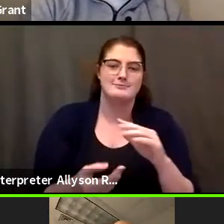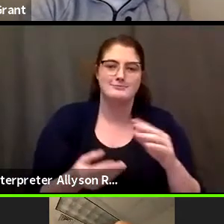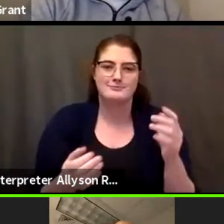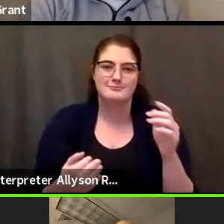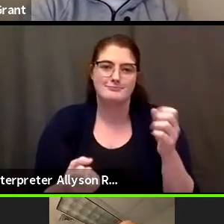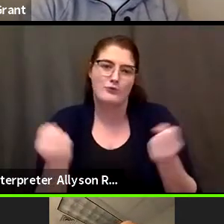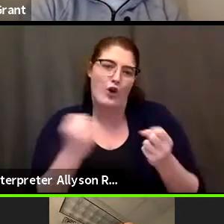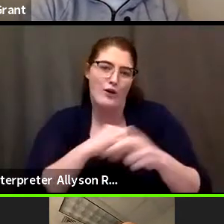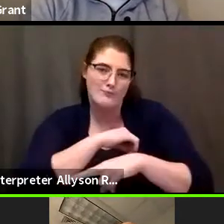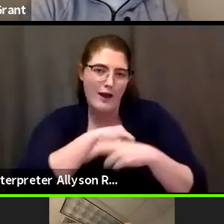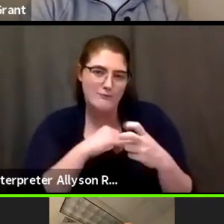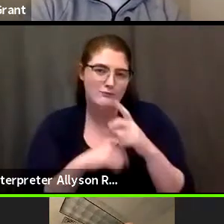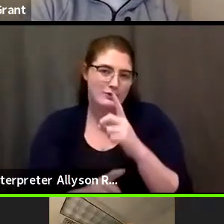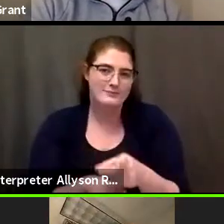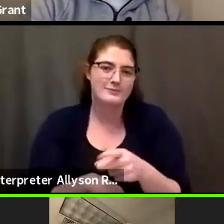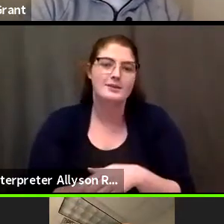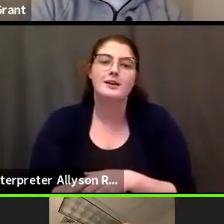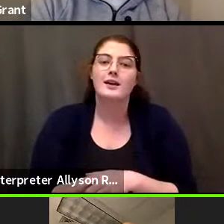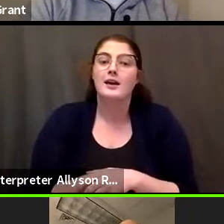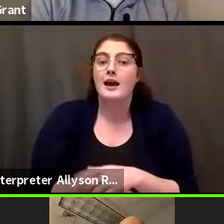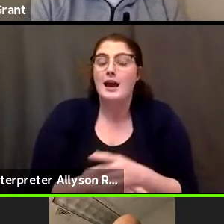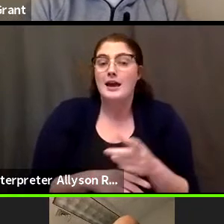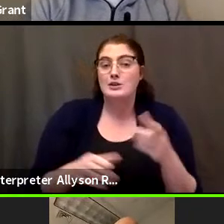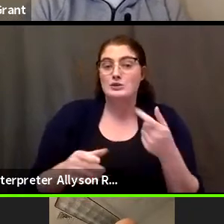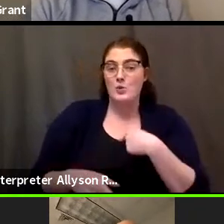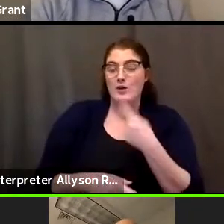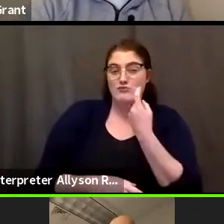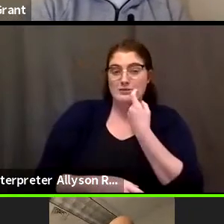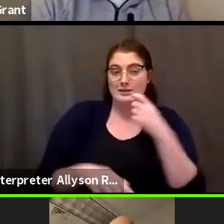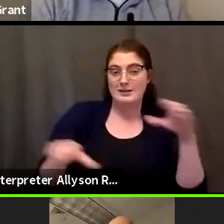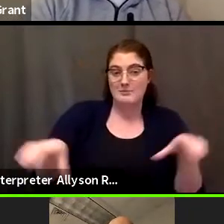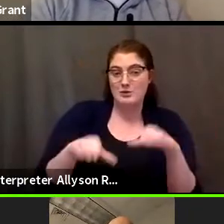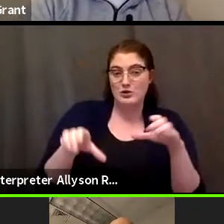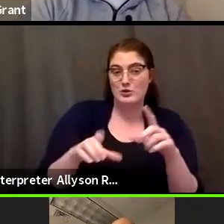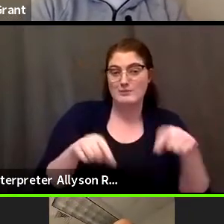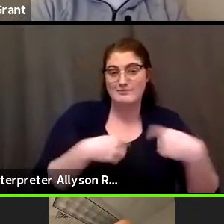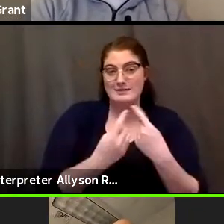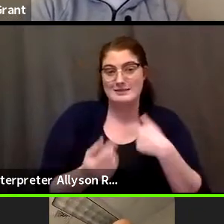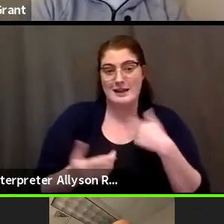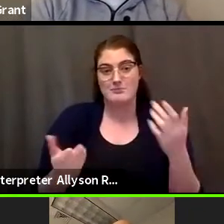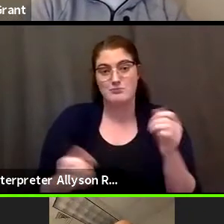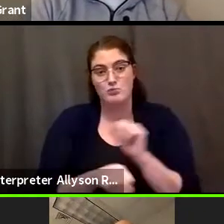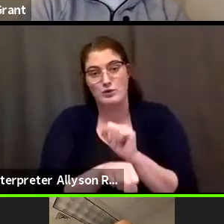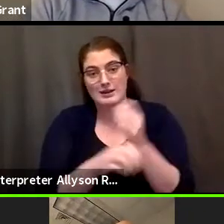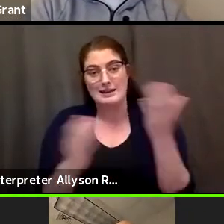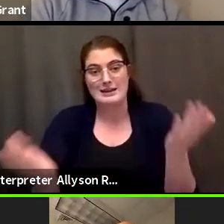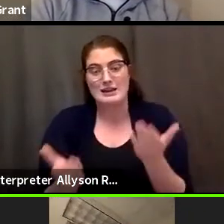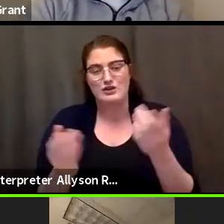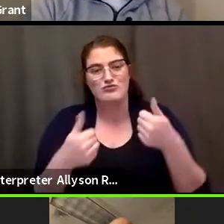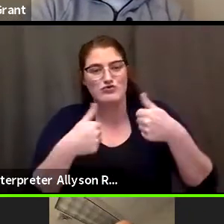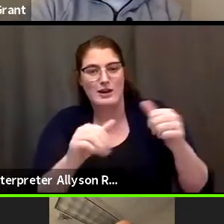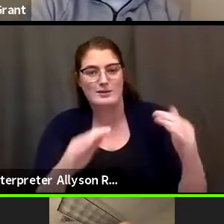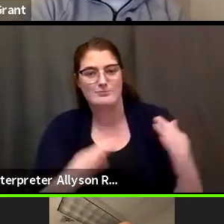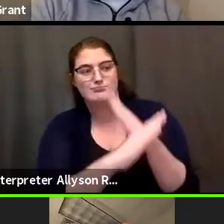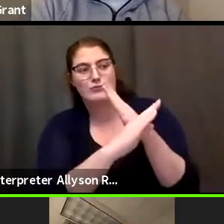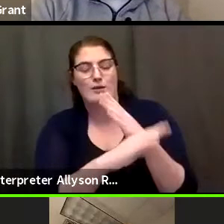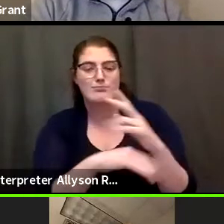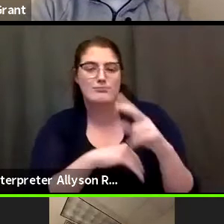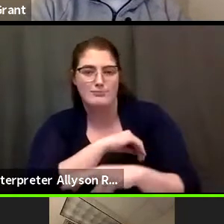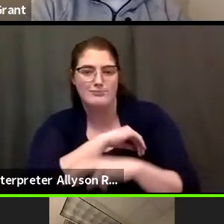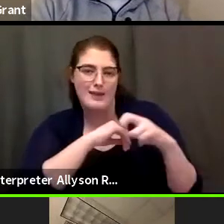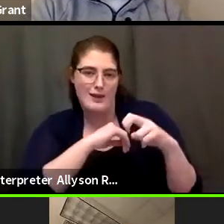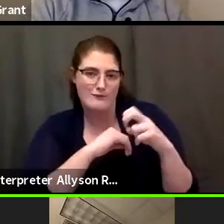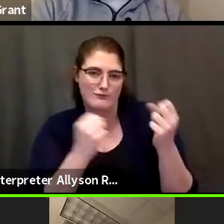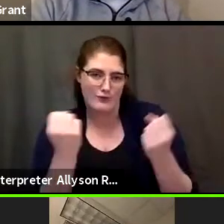vehicles. What we've done, or what I've recently done since I've been here to try to combat the theft from autos and